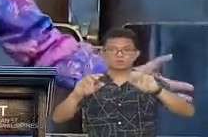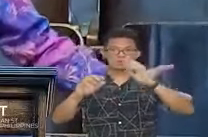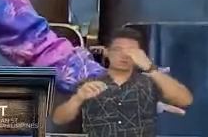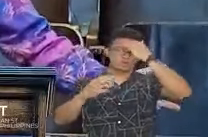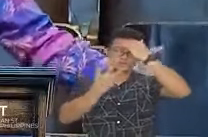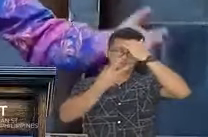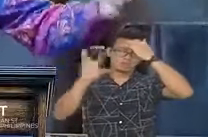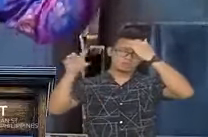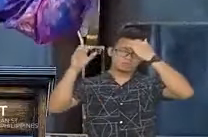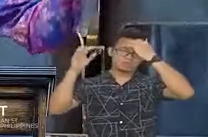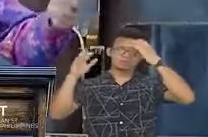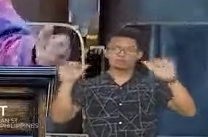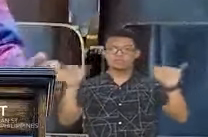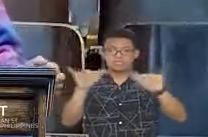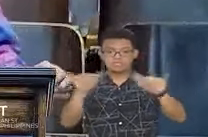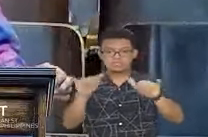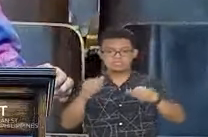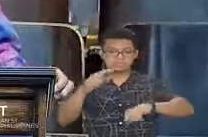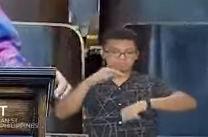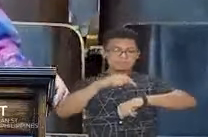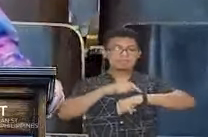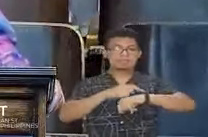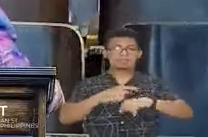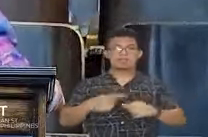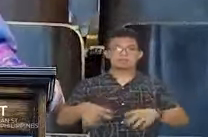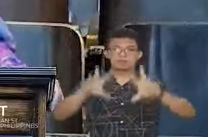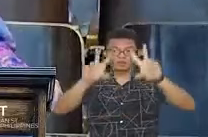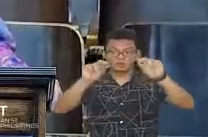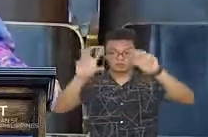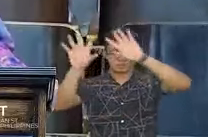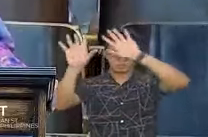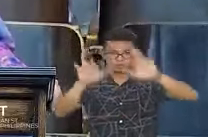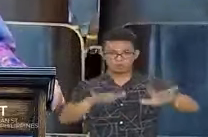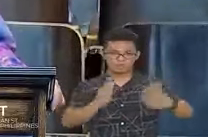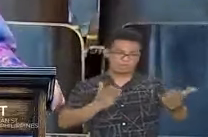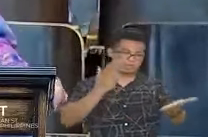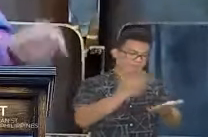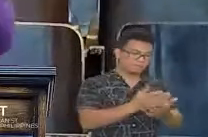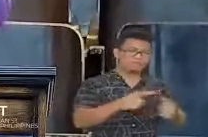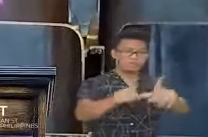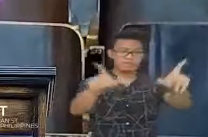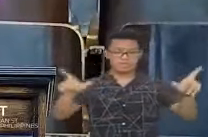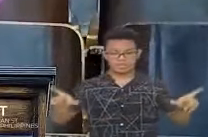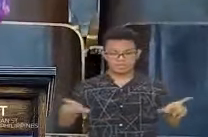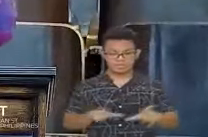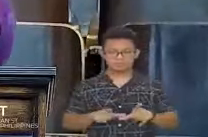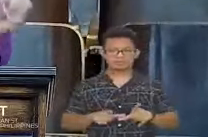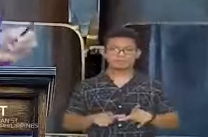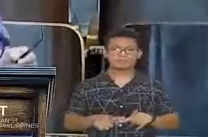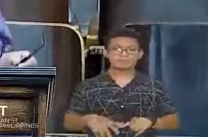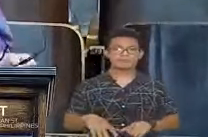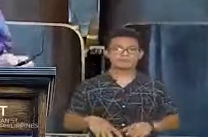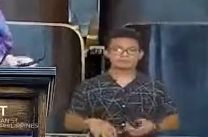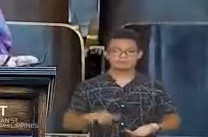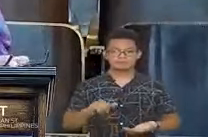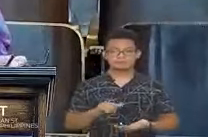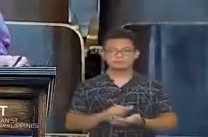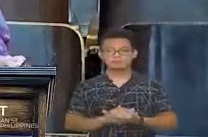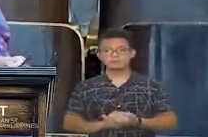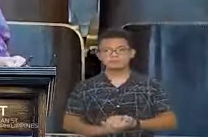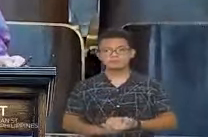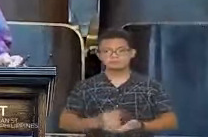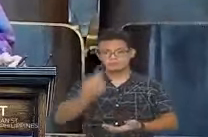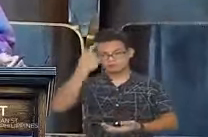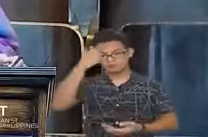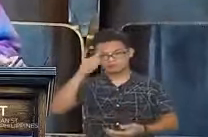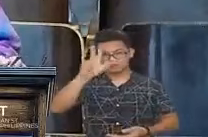The same for 3 years. Can you imagine that? As a result of that weather report,